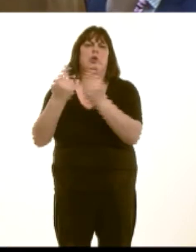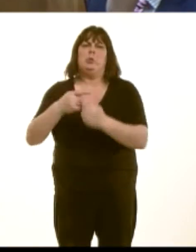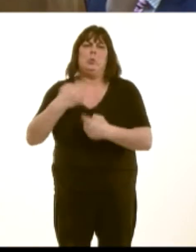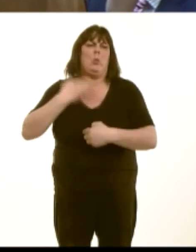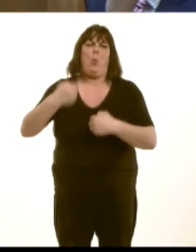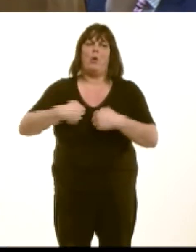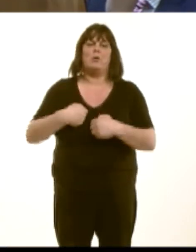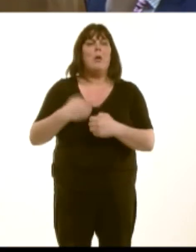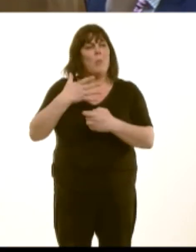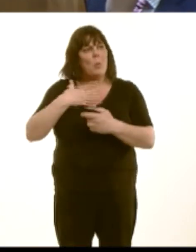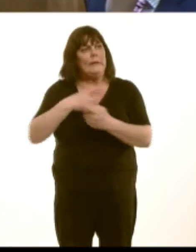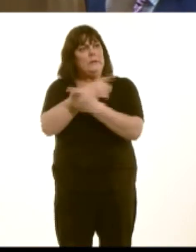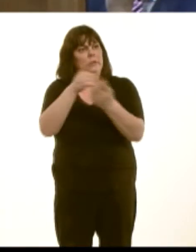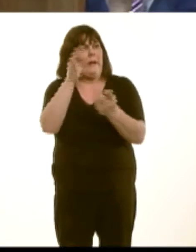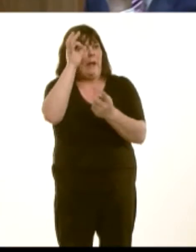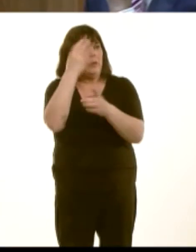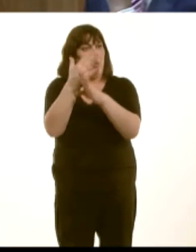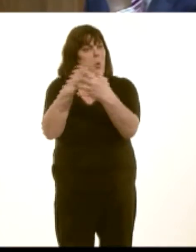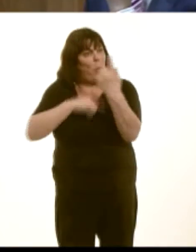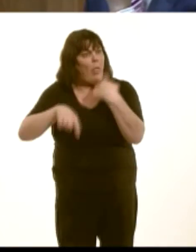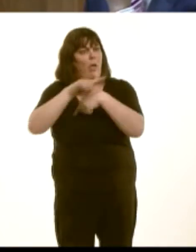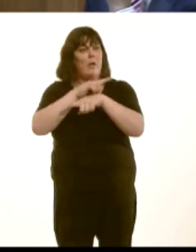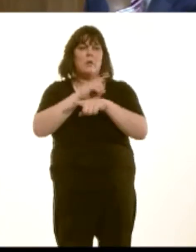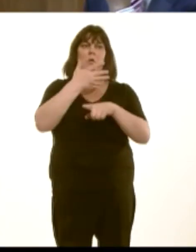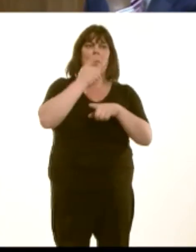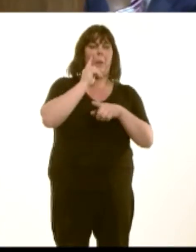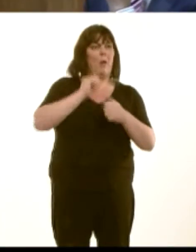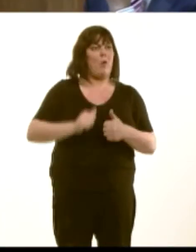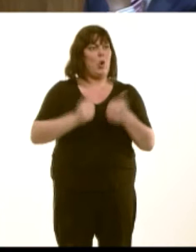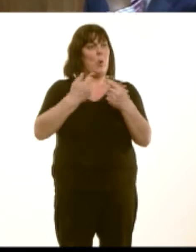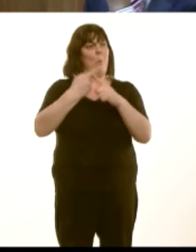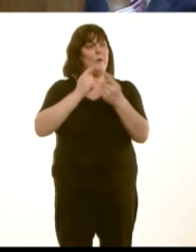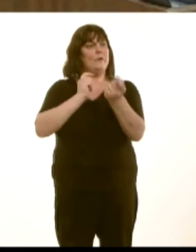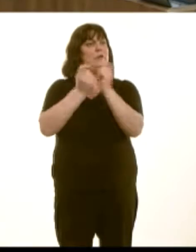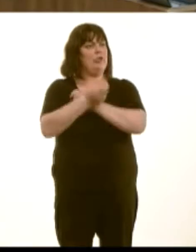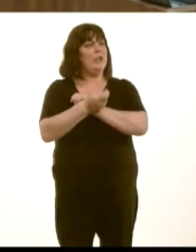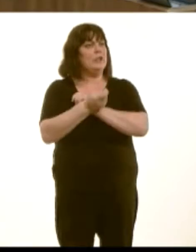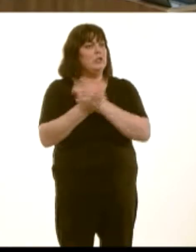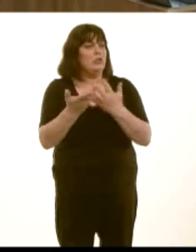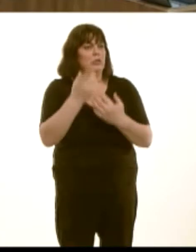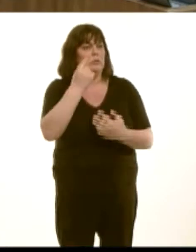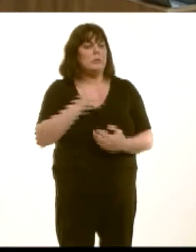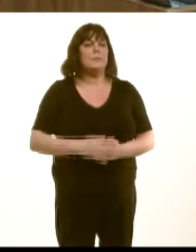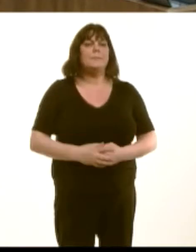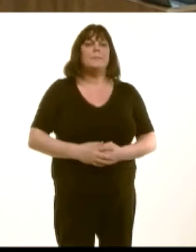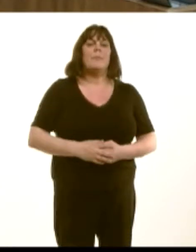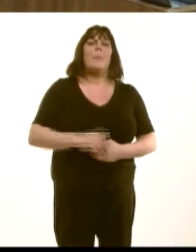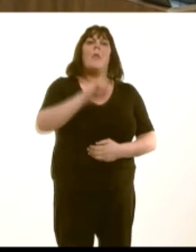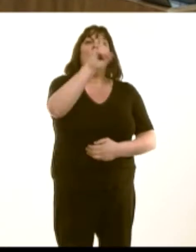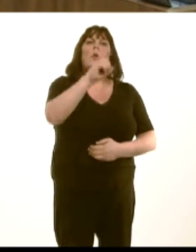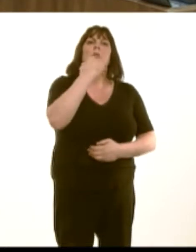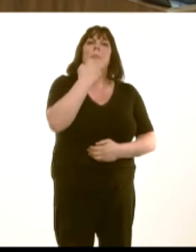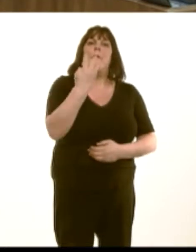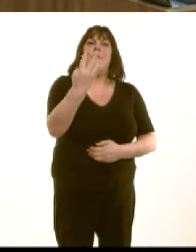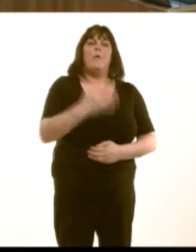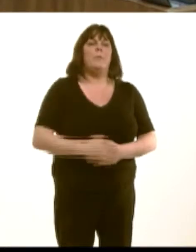and indeed with us, to get the positive change that people would expect in the city region. Question 4, Susie Davis. How does